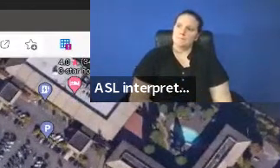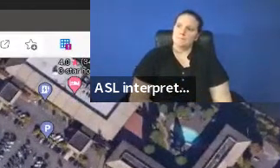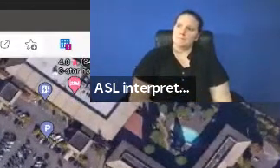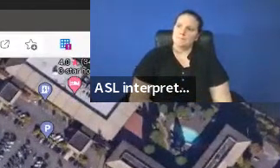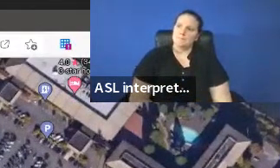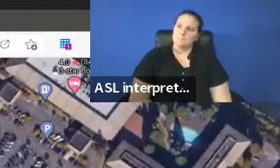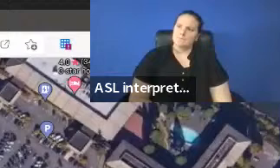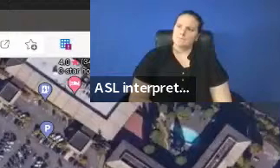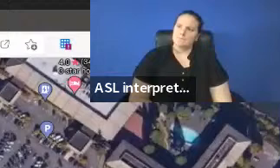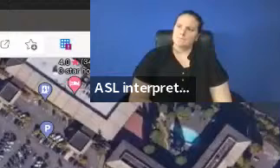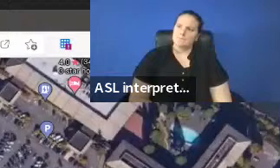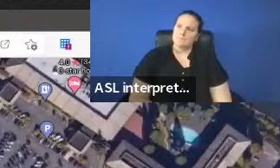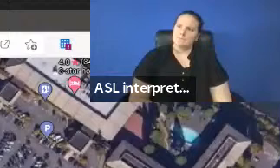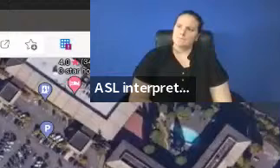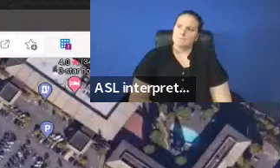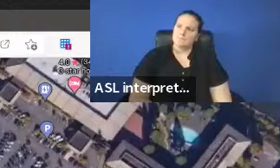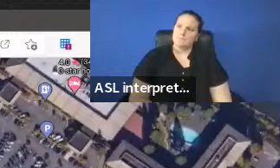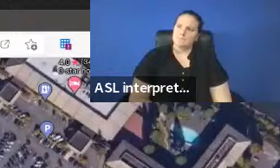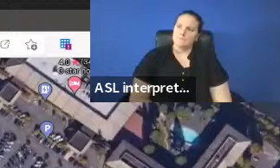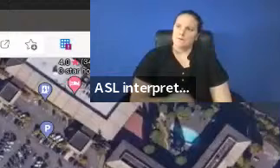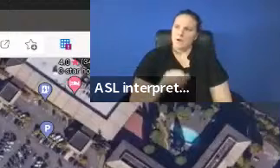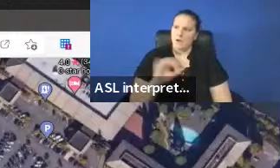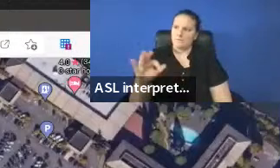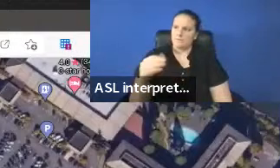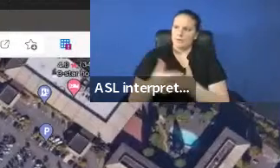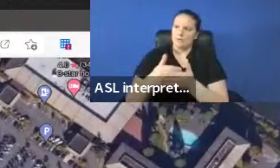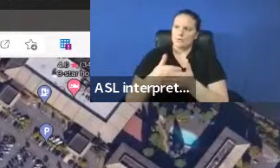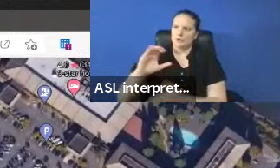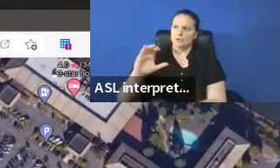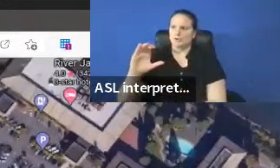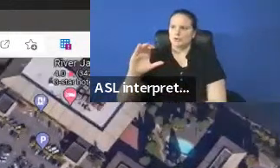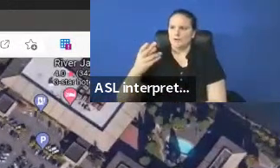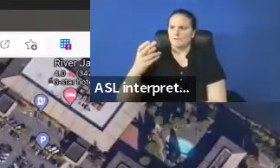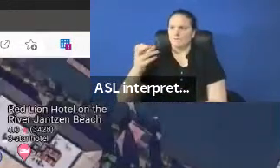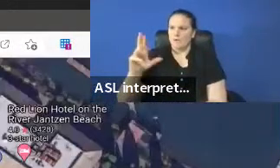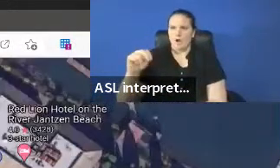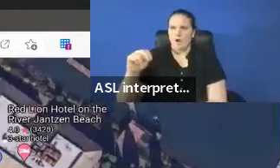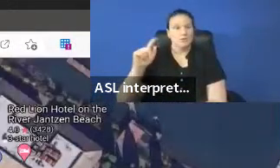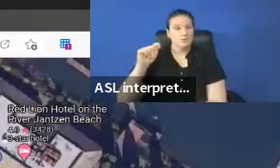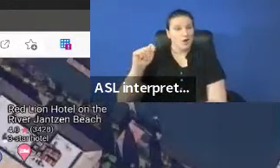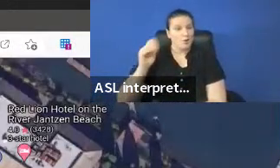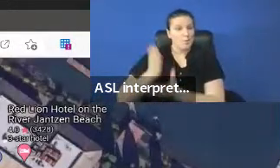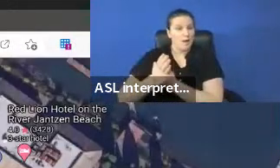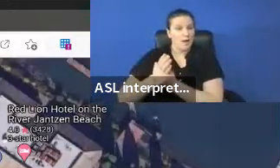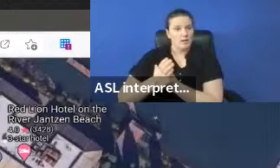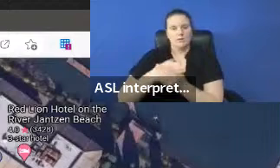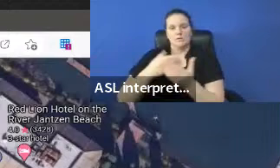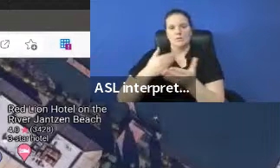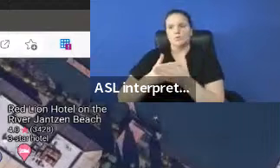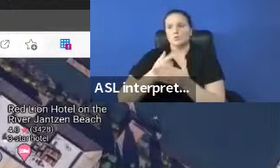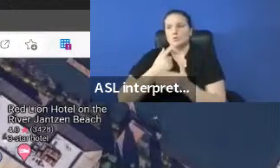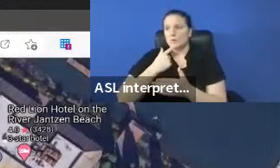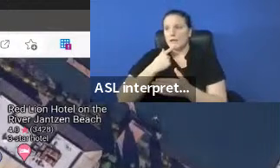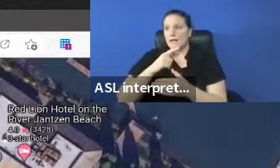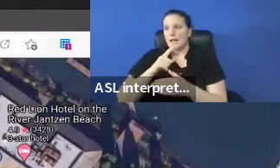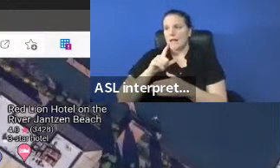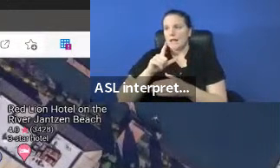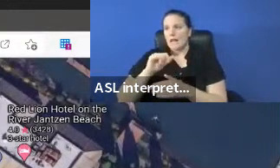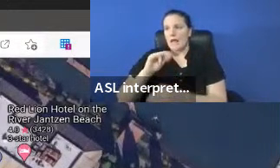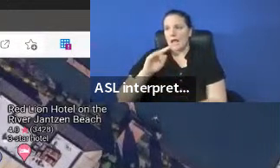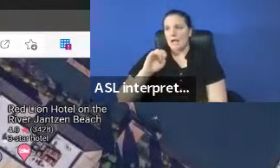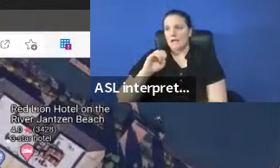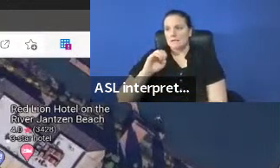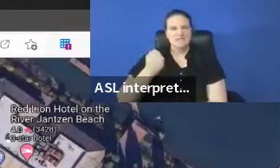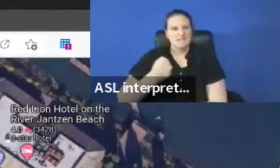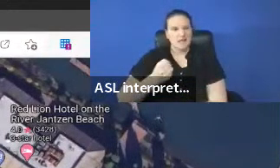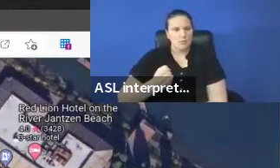kind of come off by the Chevron and the Taco Bell there, just north of the Red, or just south of the Red Lion.